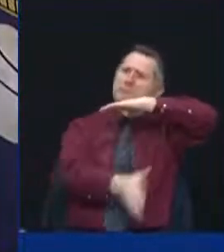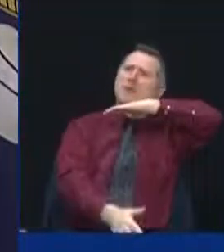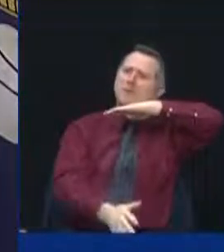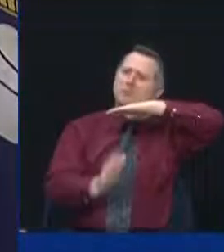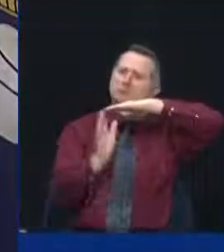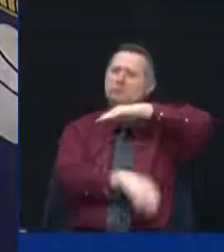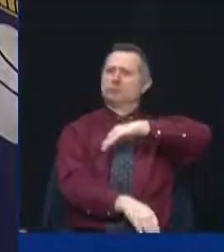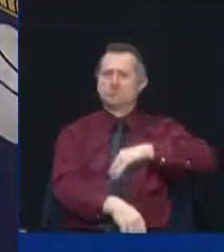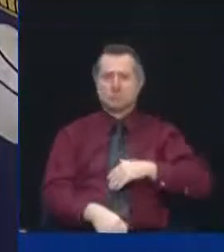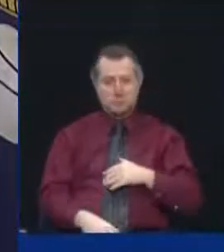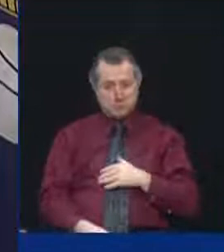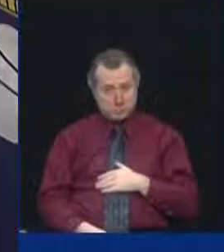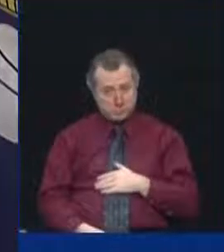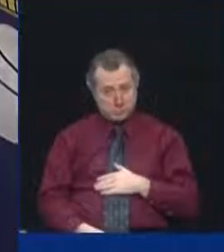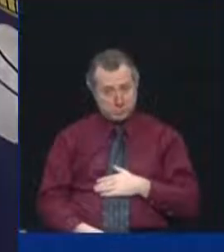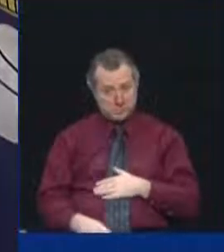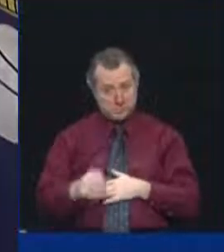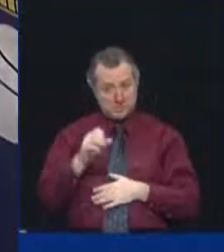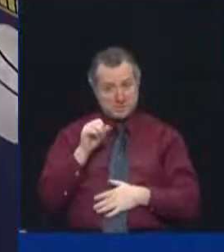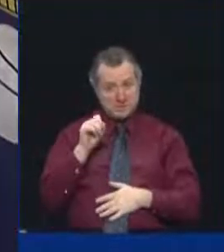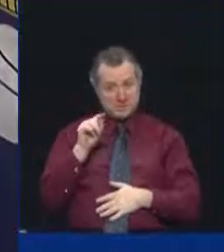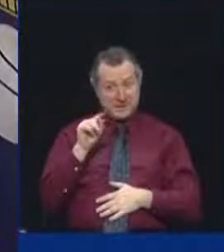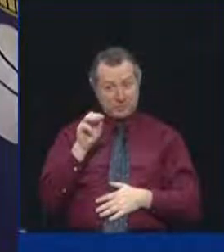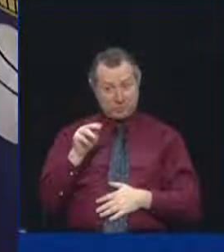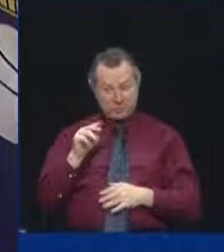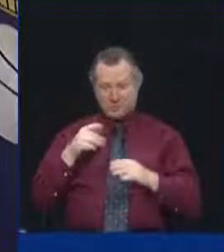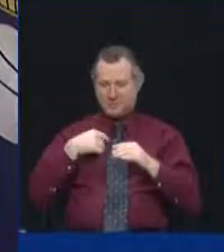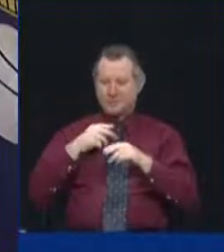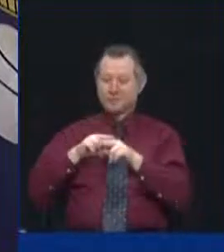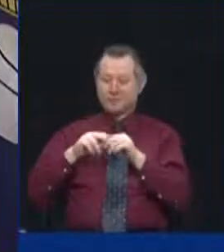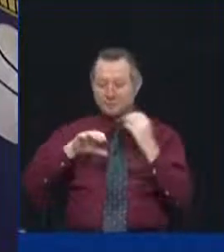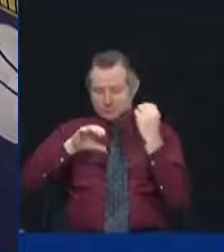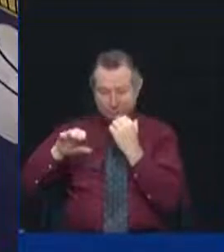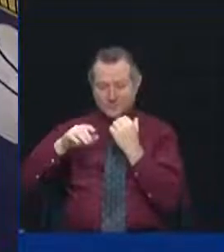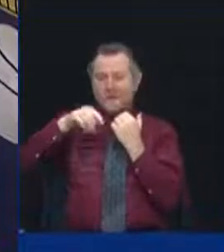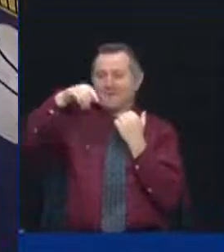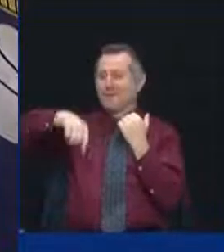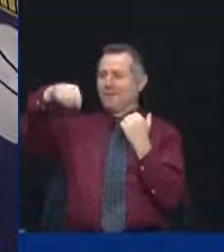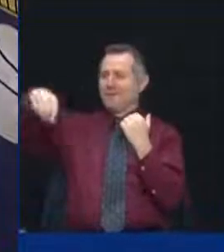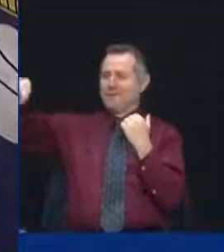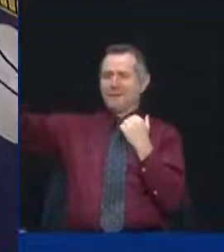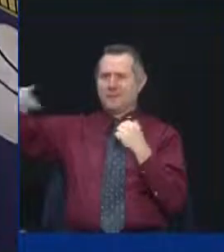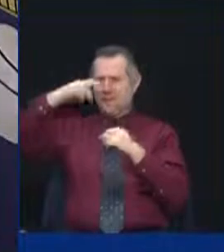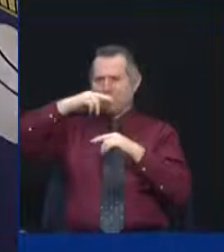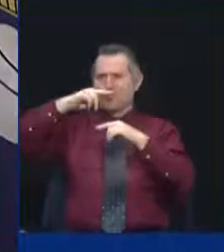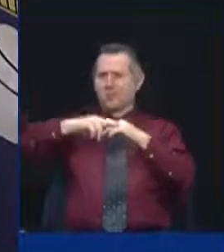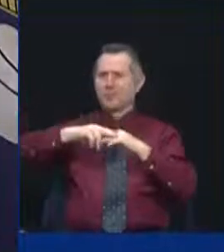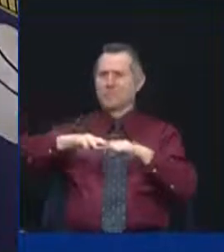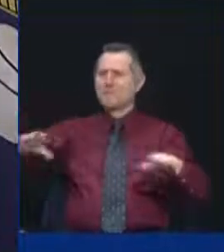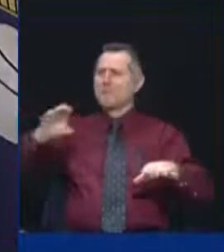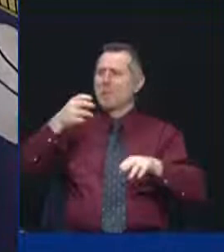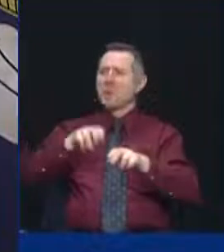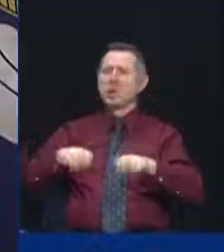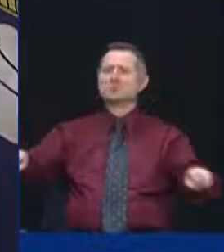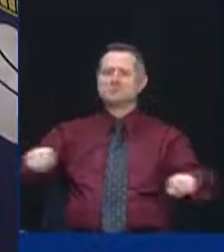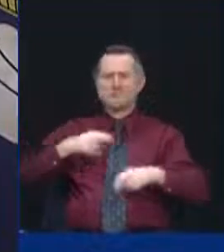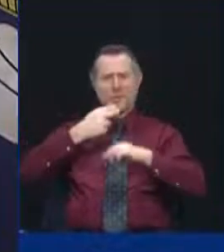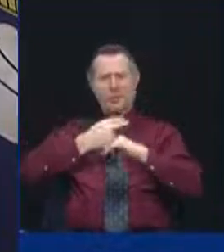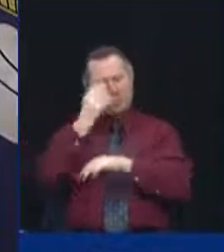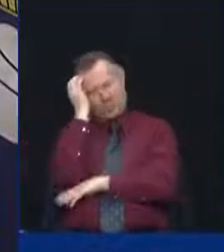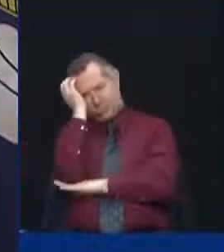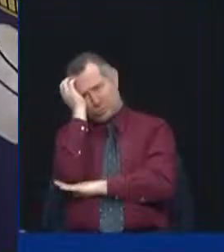subway stations, and we should let them sleep in benches. That's our default homeless